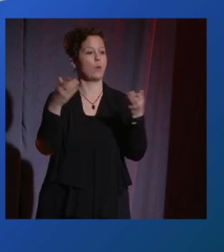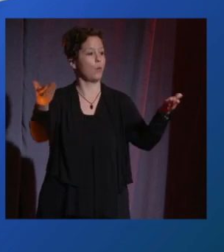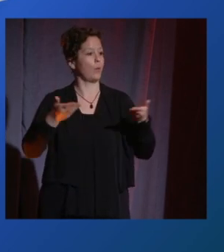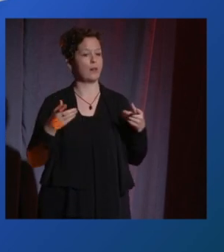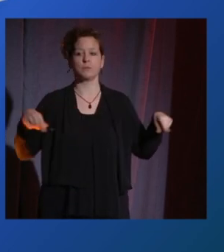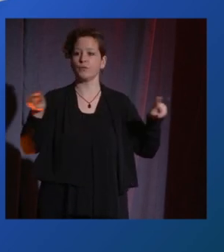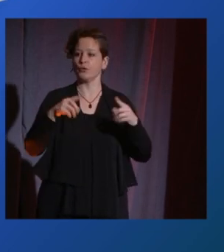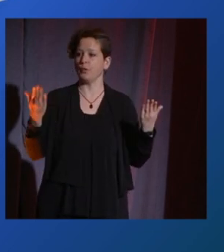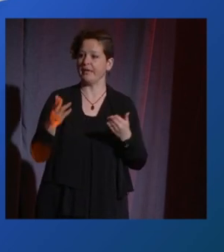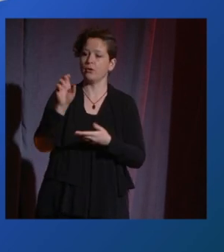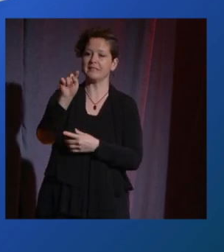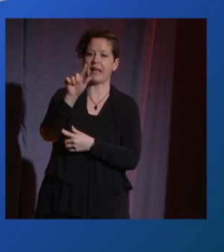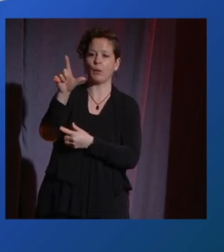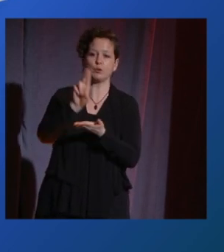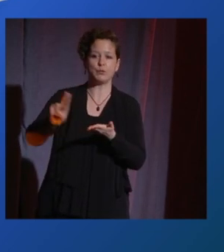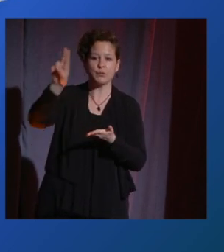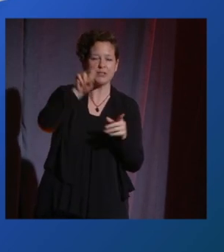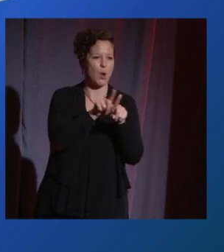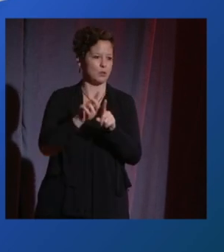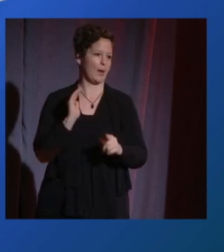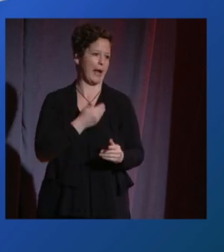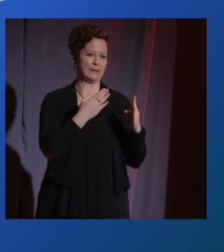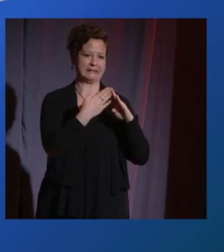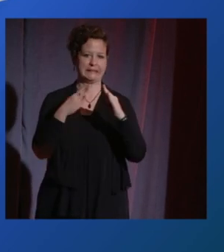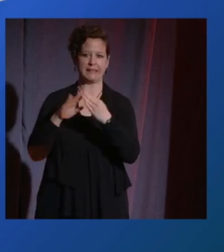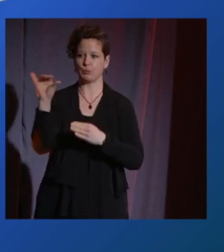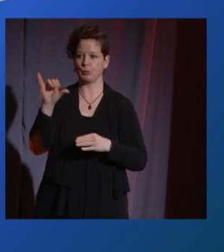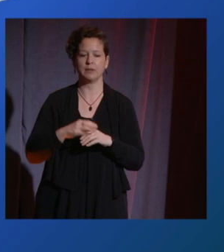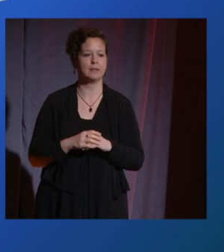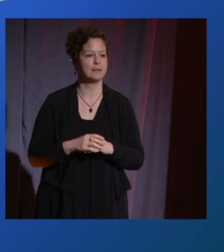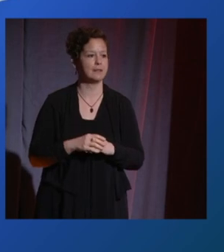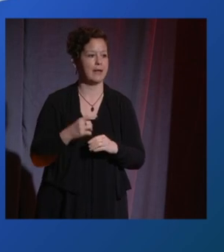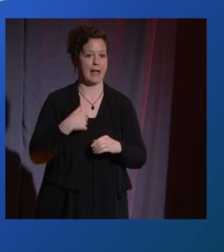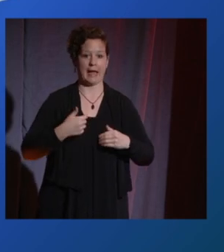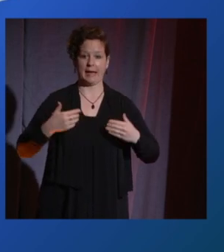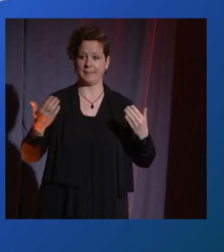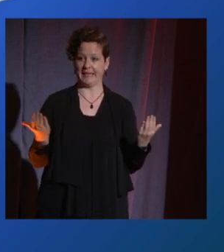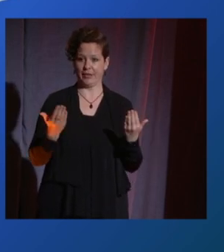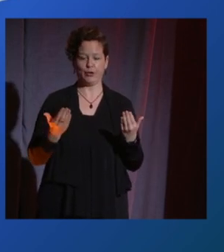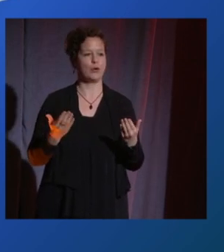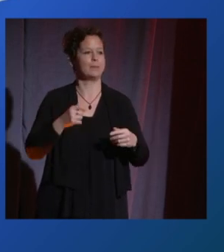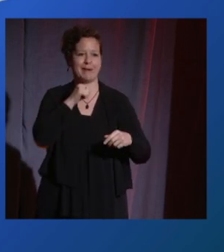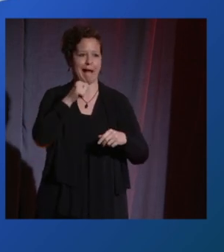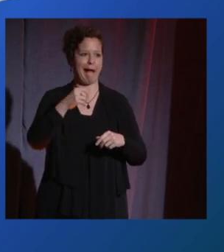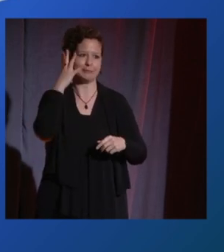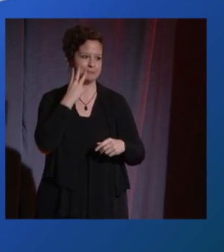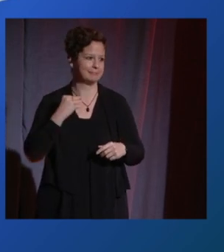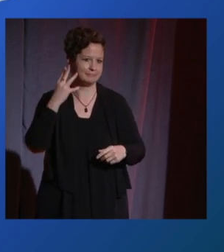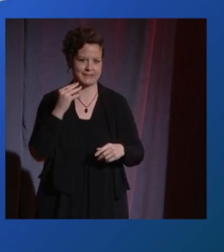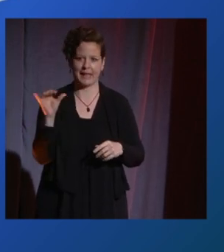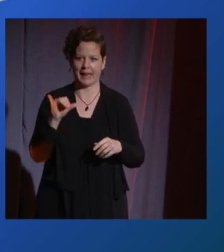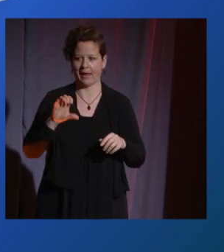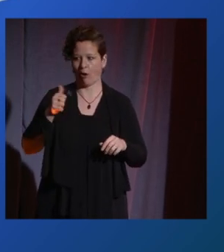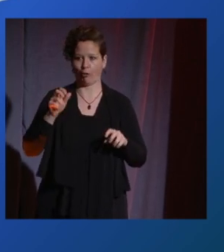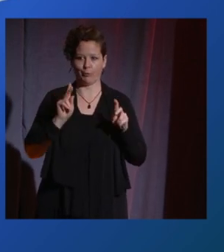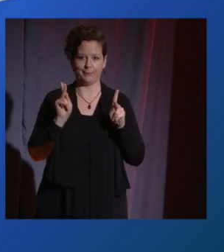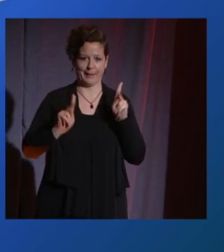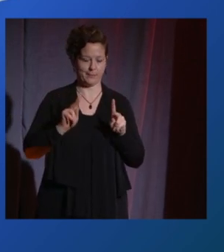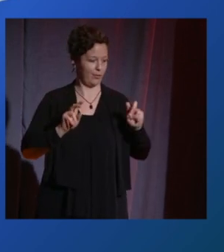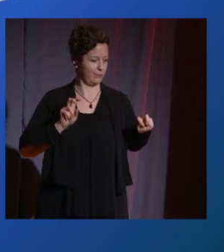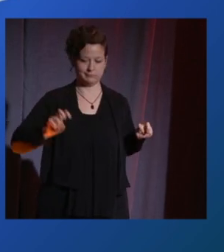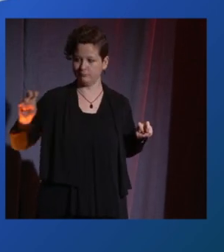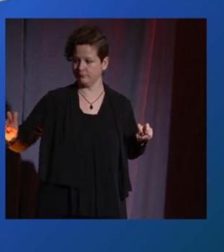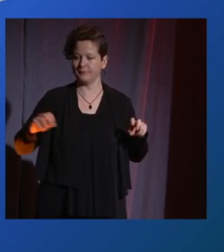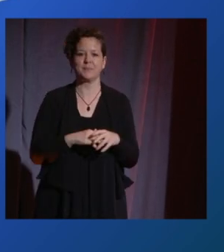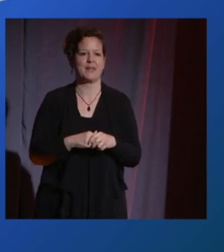from those of you beyond that uh I am the one up here who is not steeped in uh geospatial science and not living